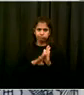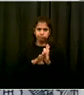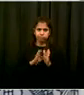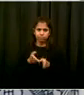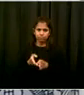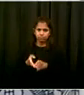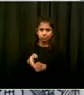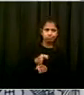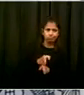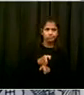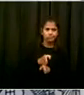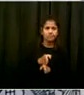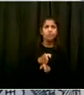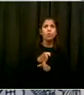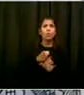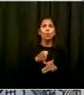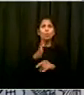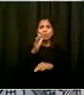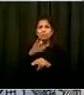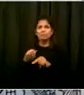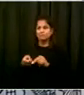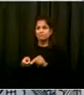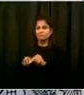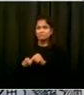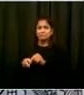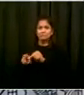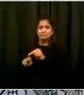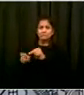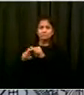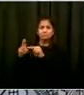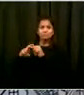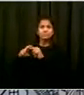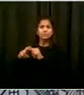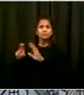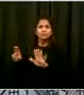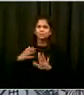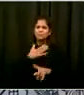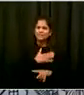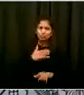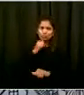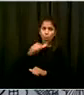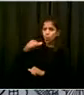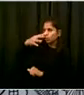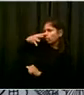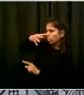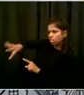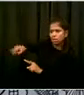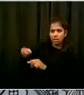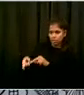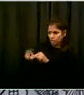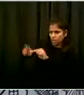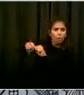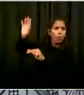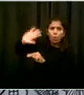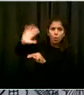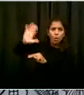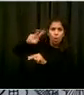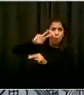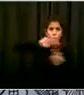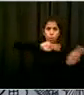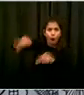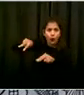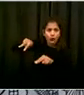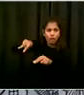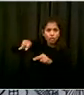to stop it, to turn it around. It's up to all of us. And that's why on Sunday, I proposed a